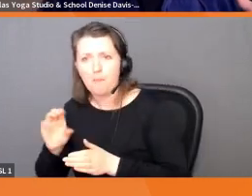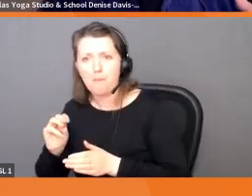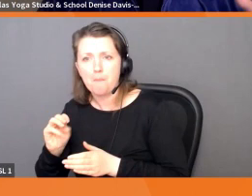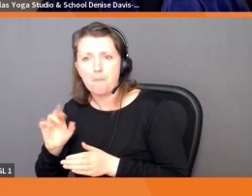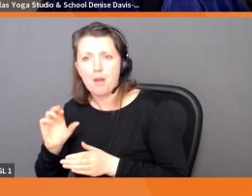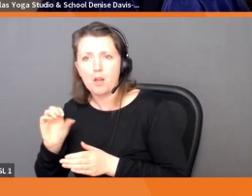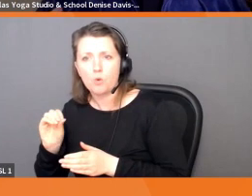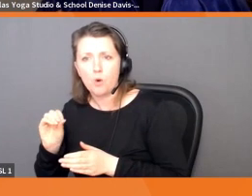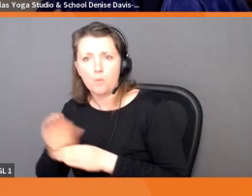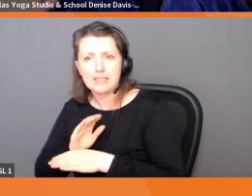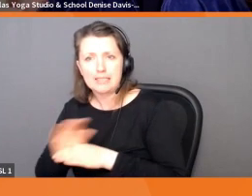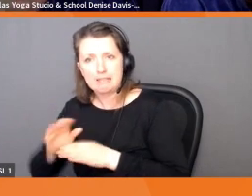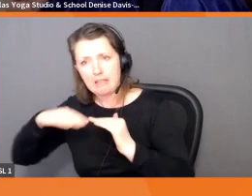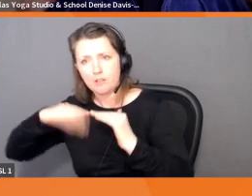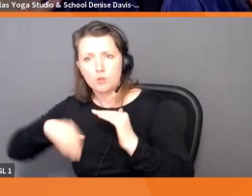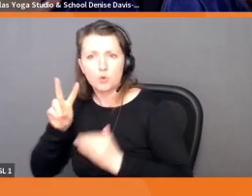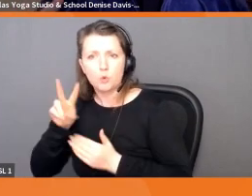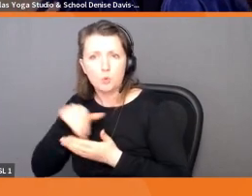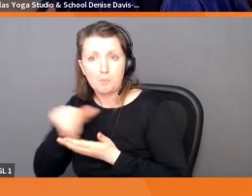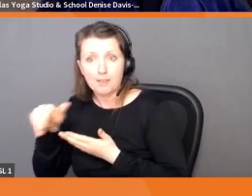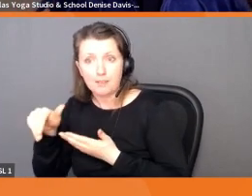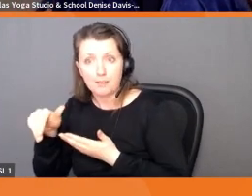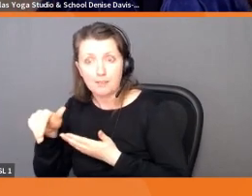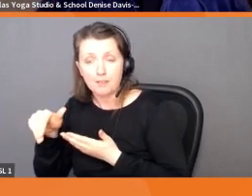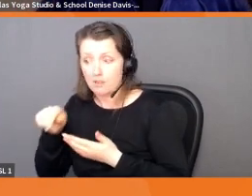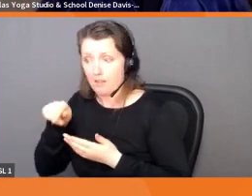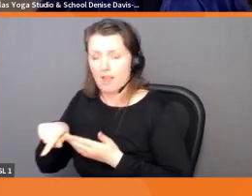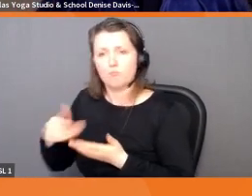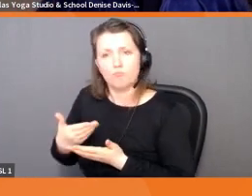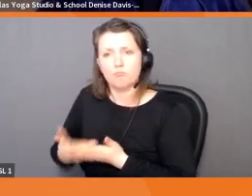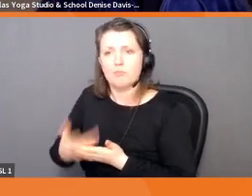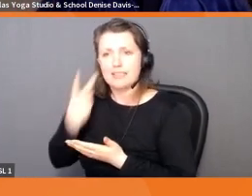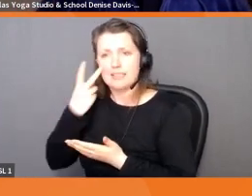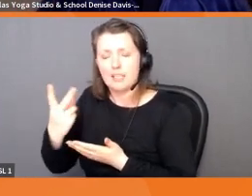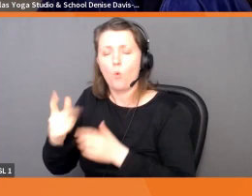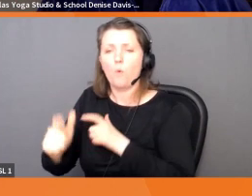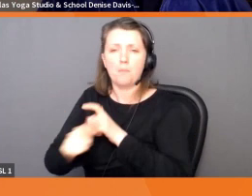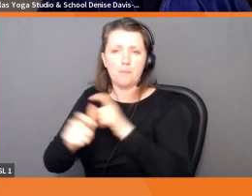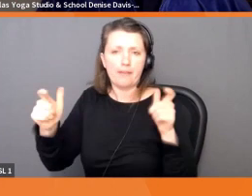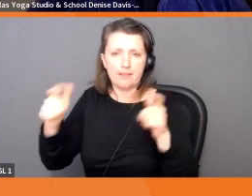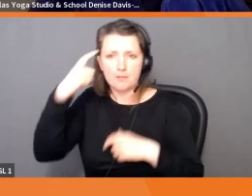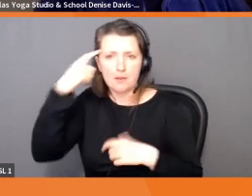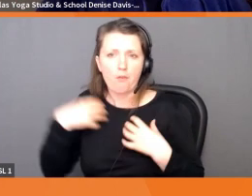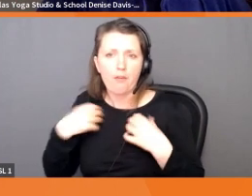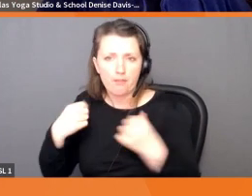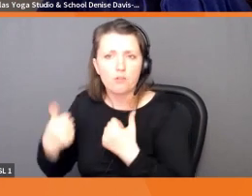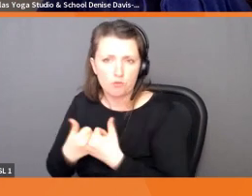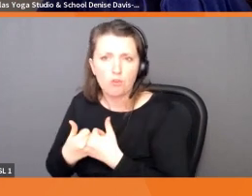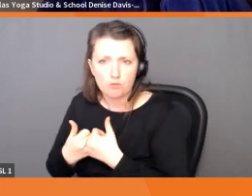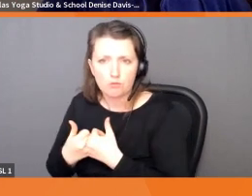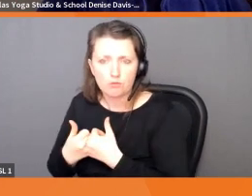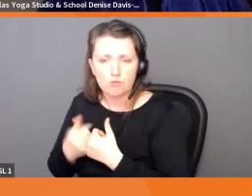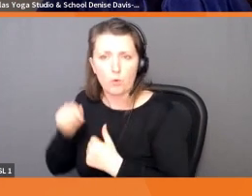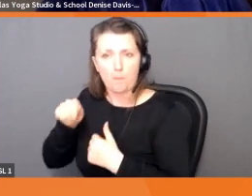than $2 million is where they're seeing the largest challenges in mental health for entrepreneurs. So